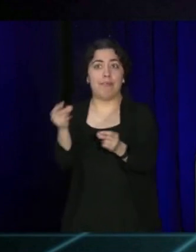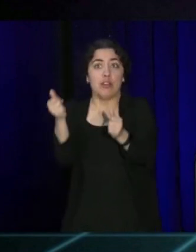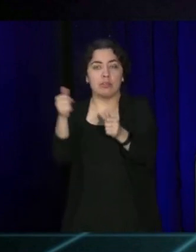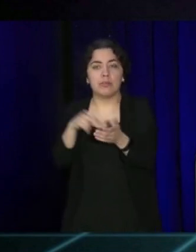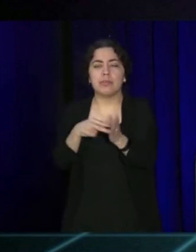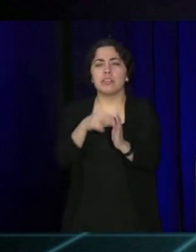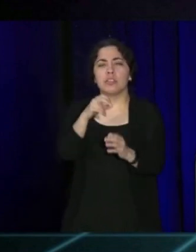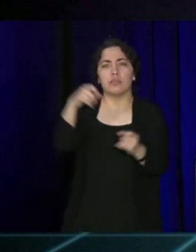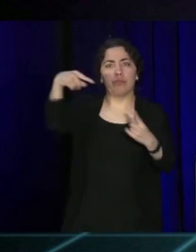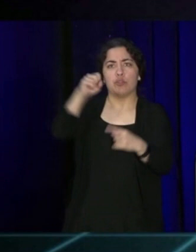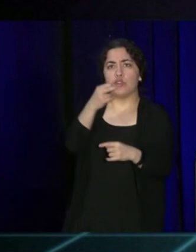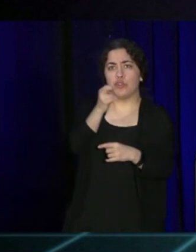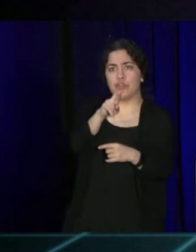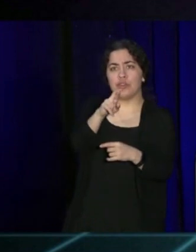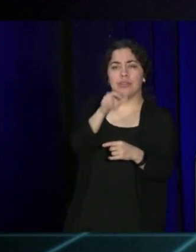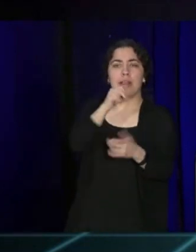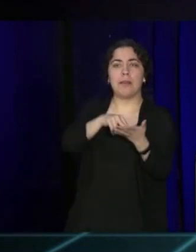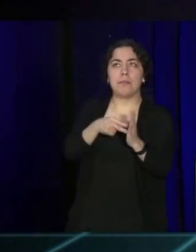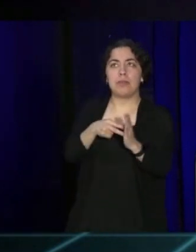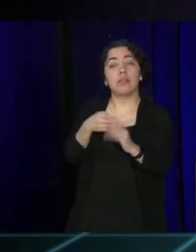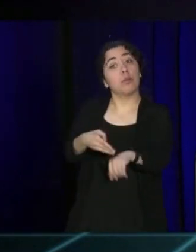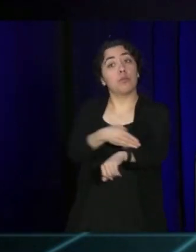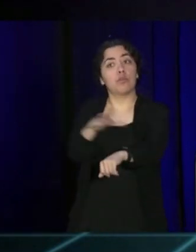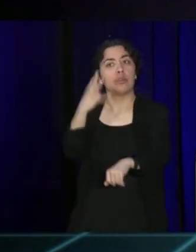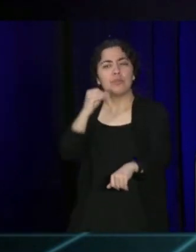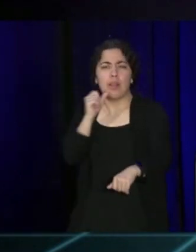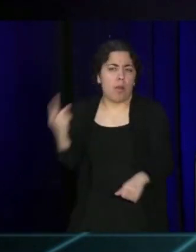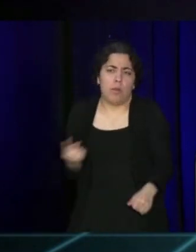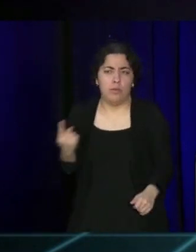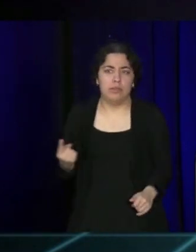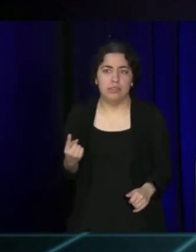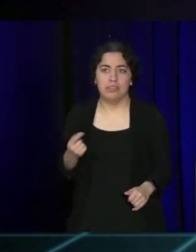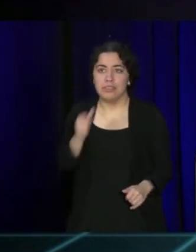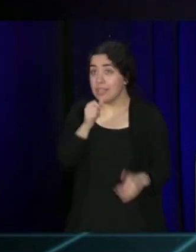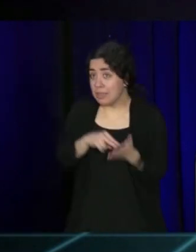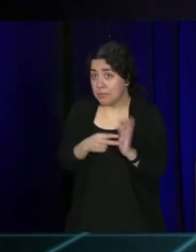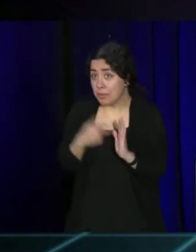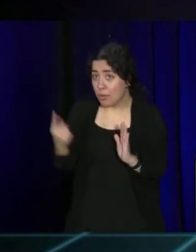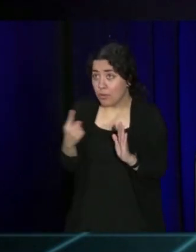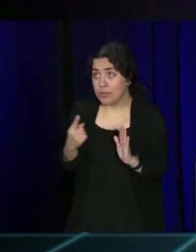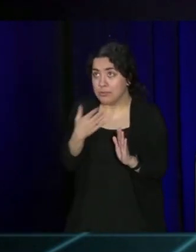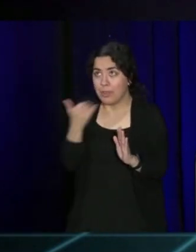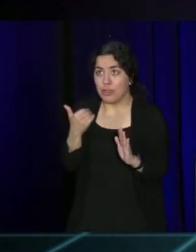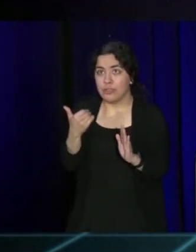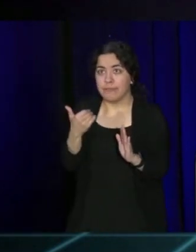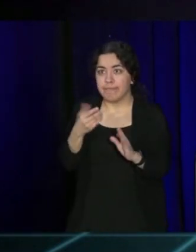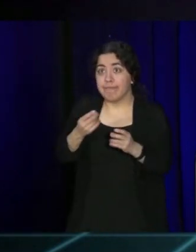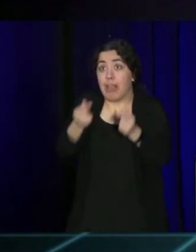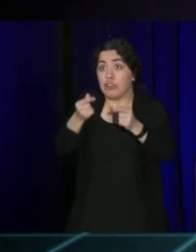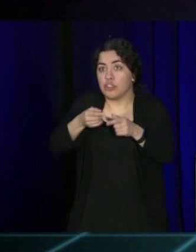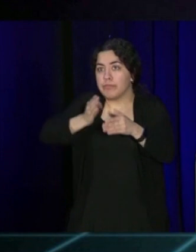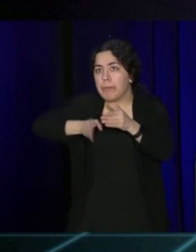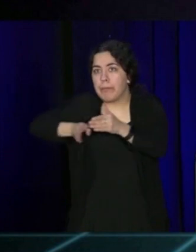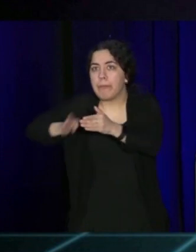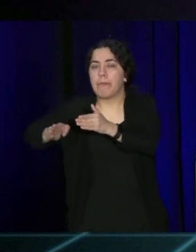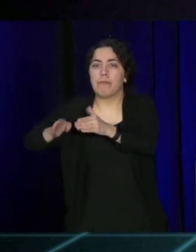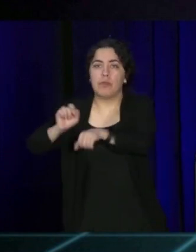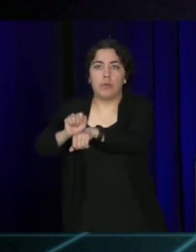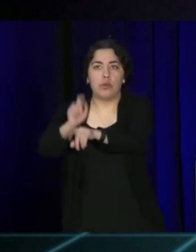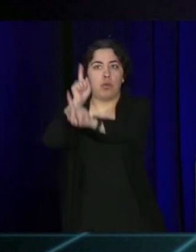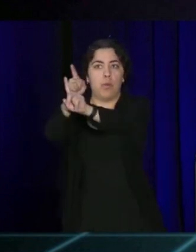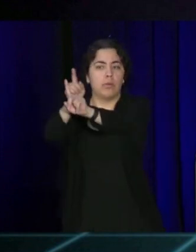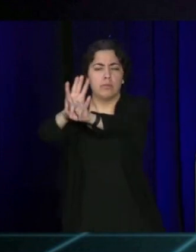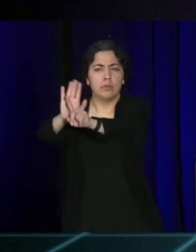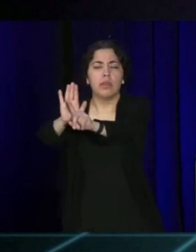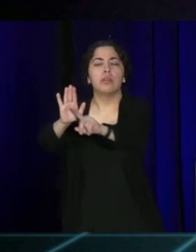by definition a better offering experience or even better performance. So let's go with the cliche